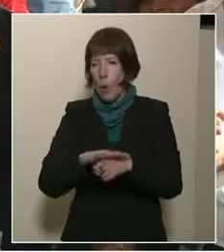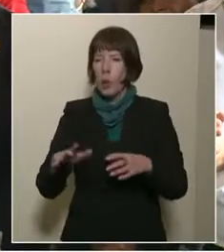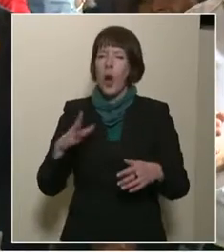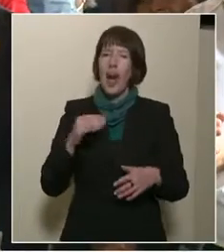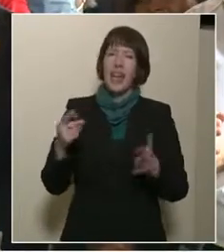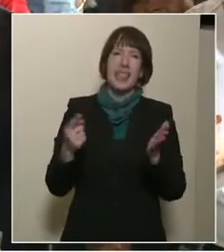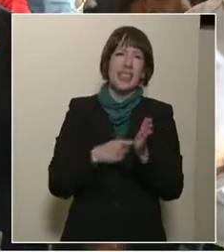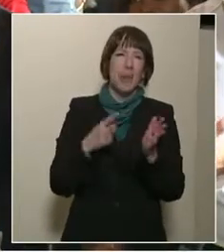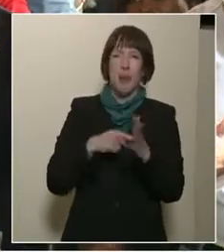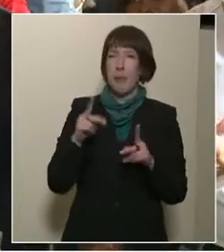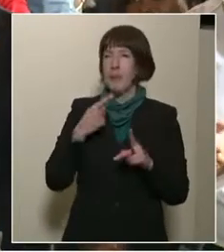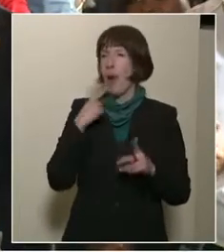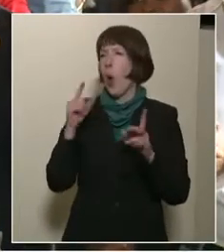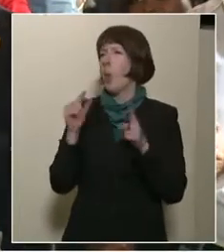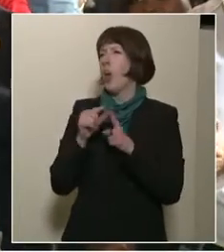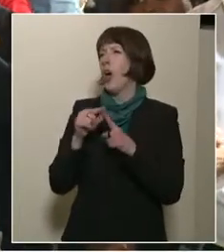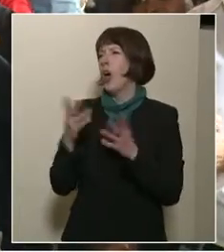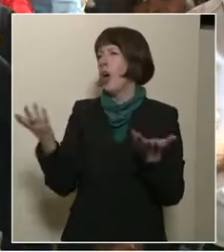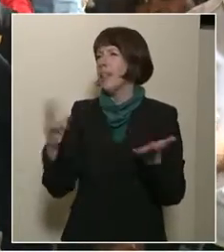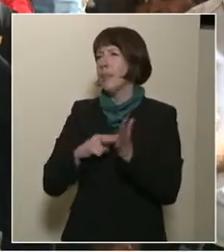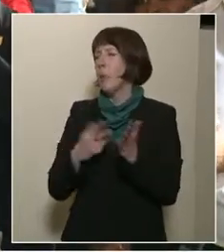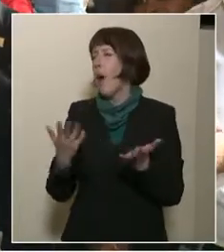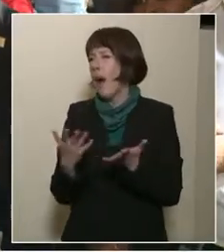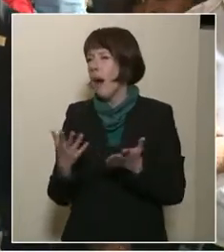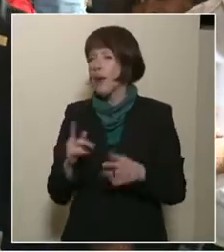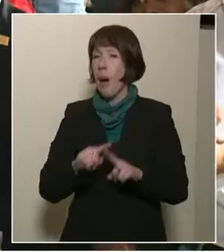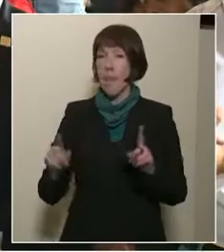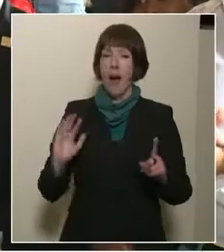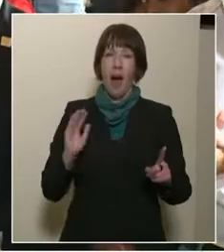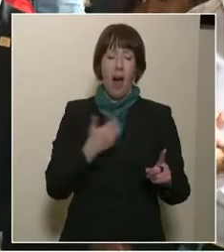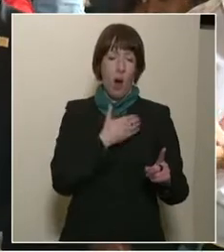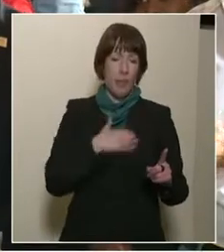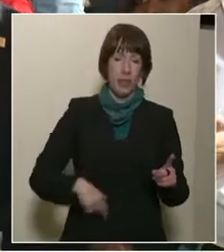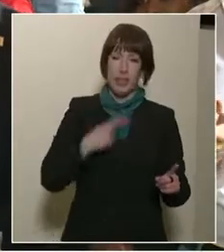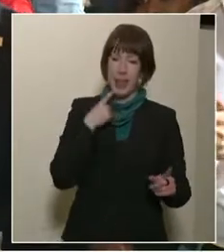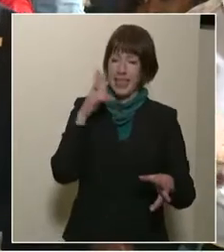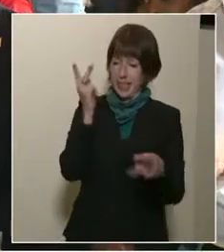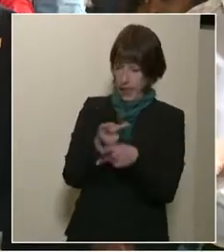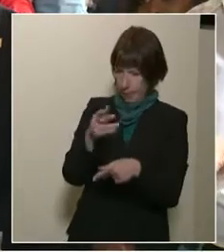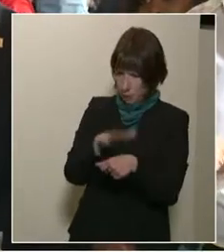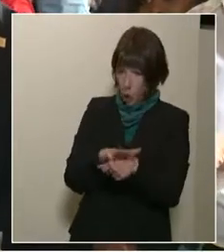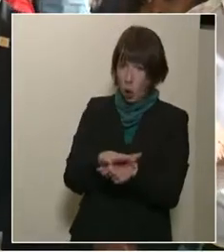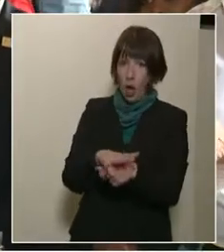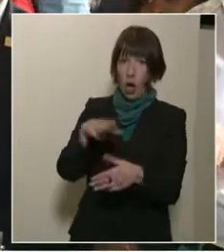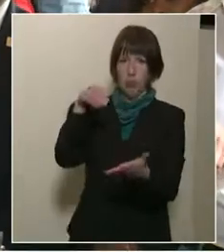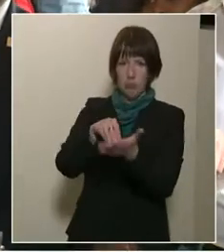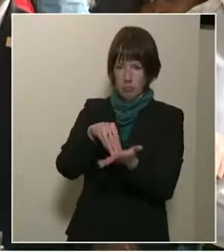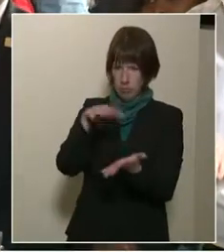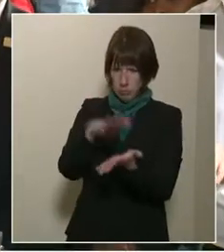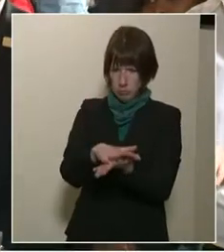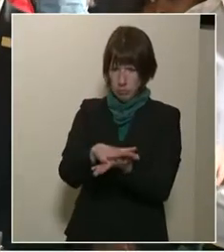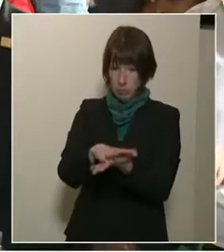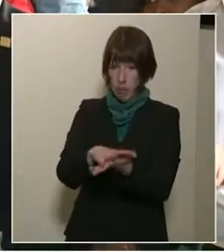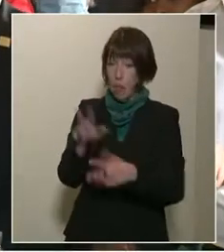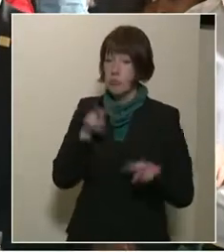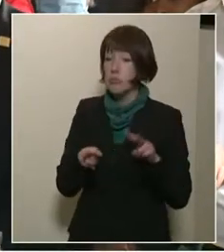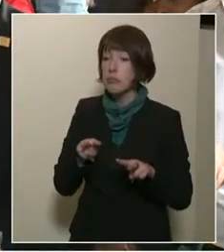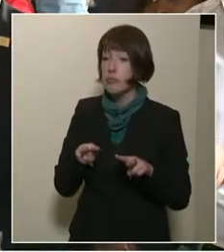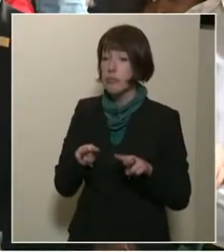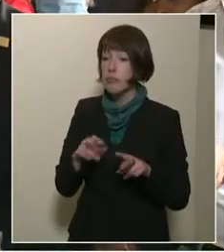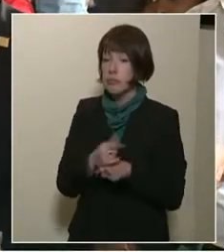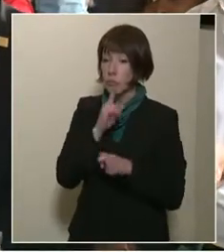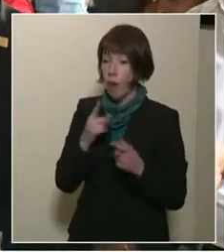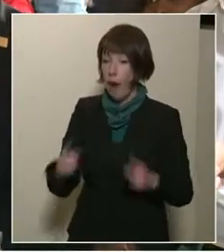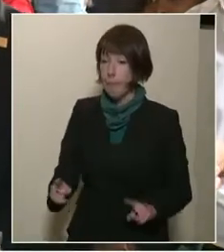words. Our mayor said, let's keep it local, let's write it down, and let's check it,